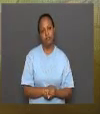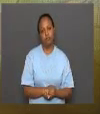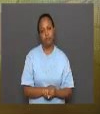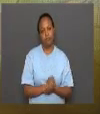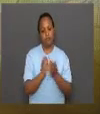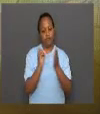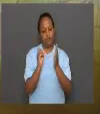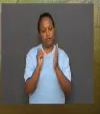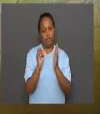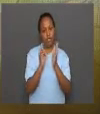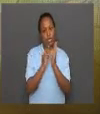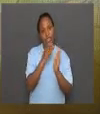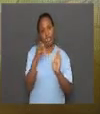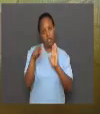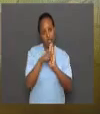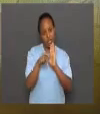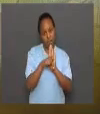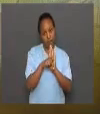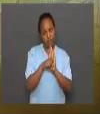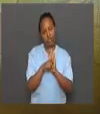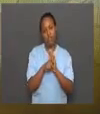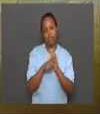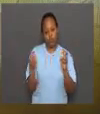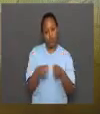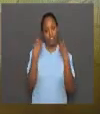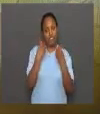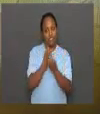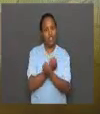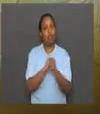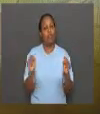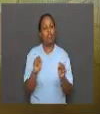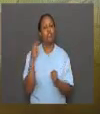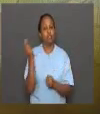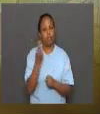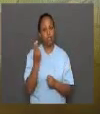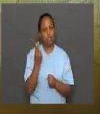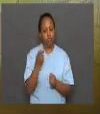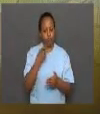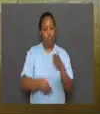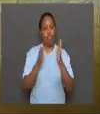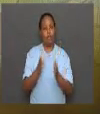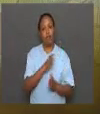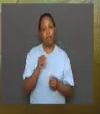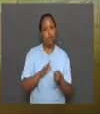Laws and rules help conflict resolution to be efficient and effective.